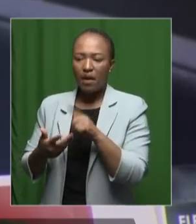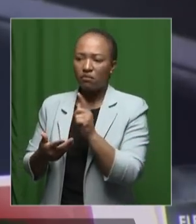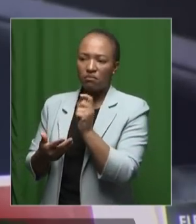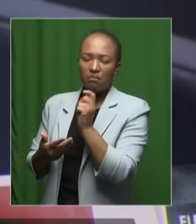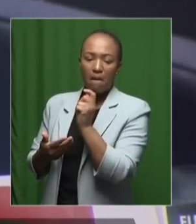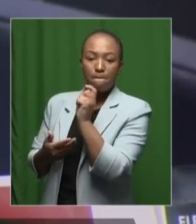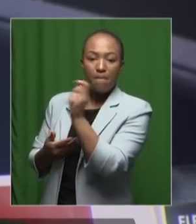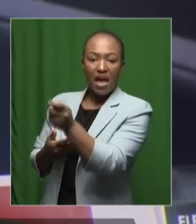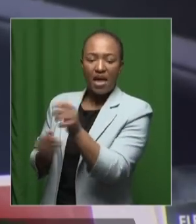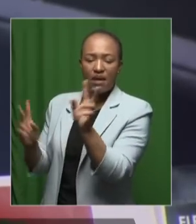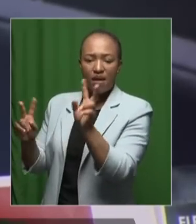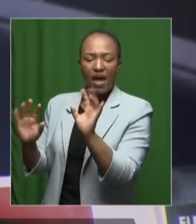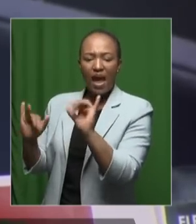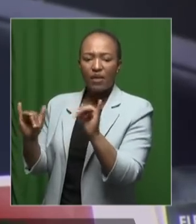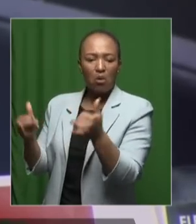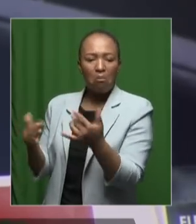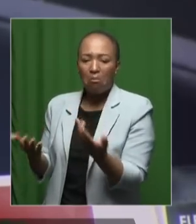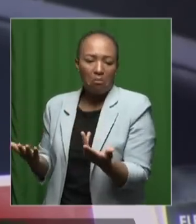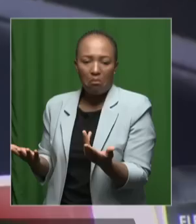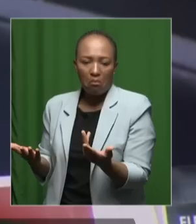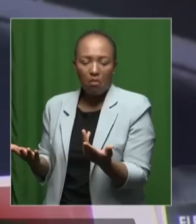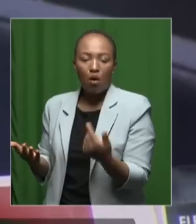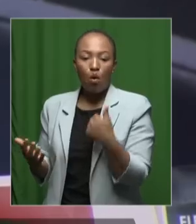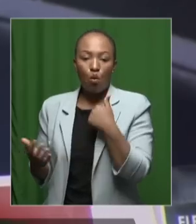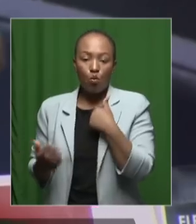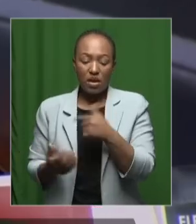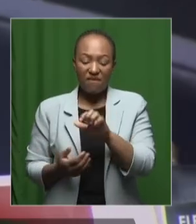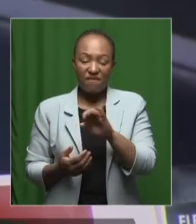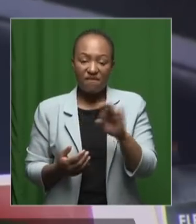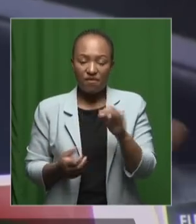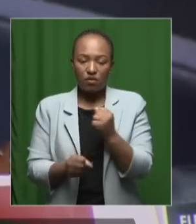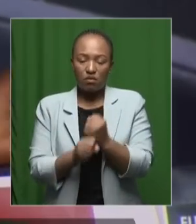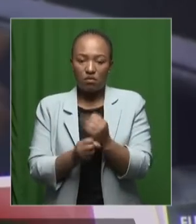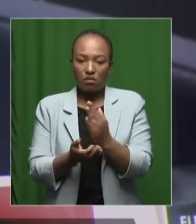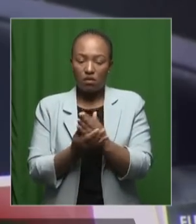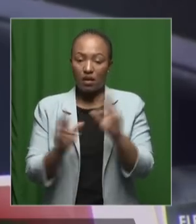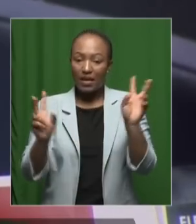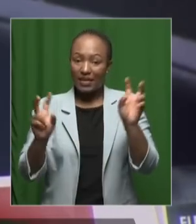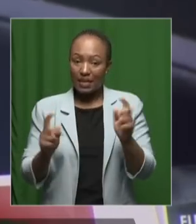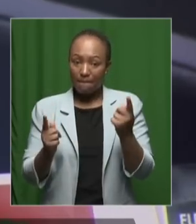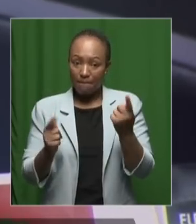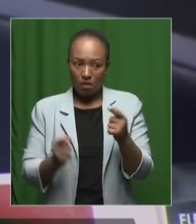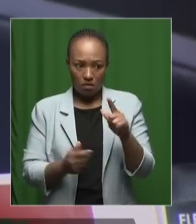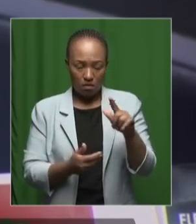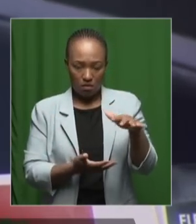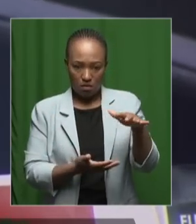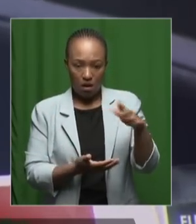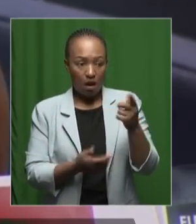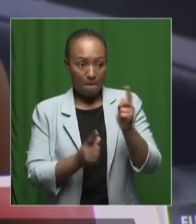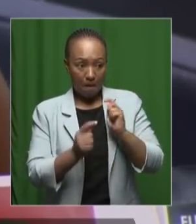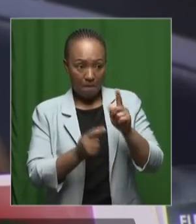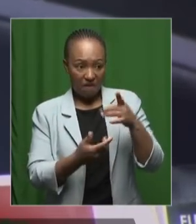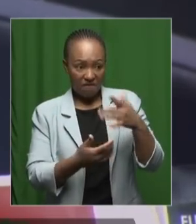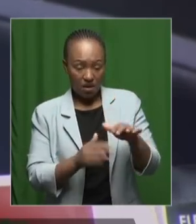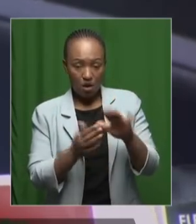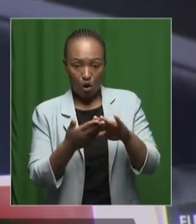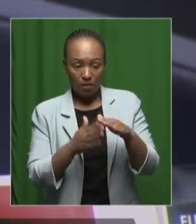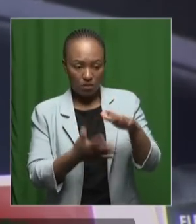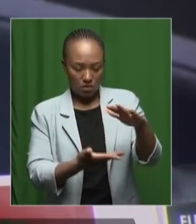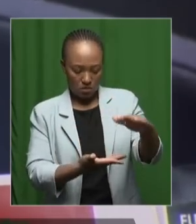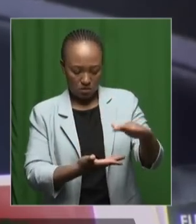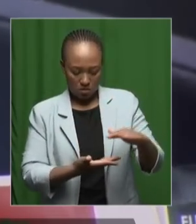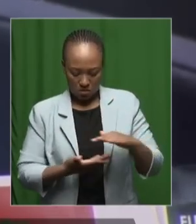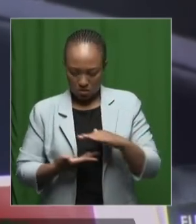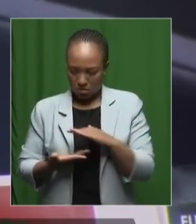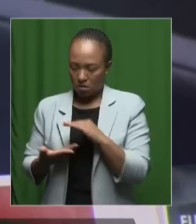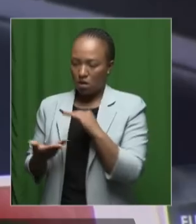in those municipalities to make sure that the electricity money gets to ESCOM where it should get to. Thirdly, Mr. Manyi, we'll